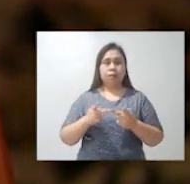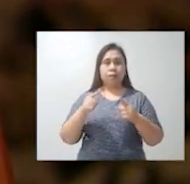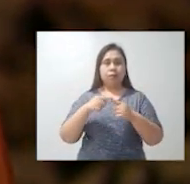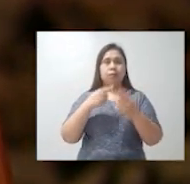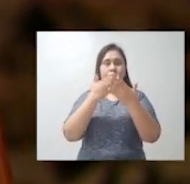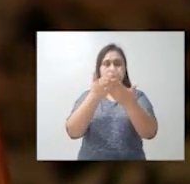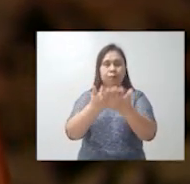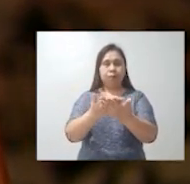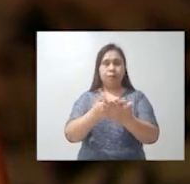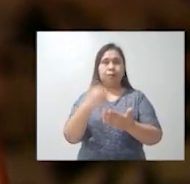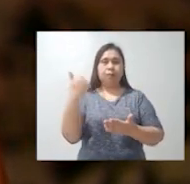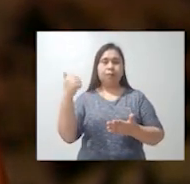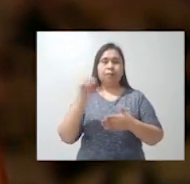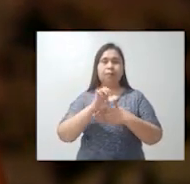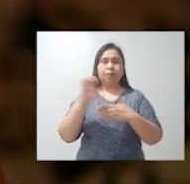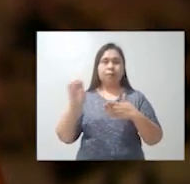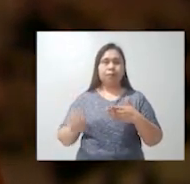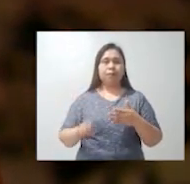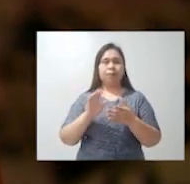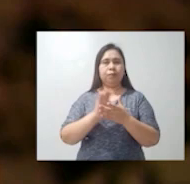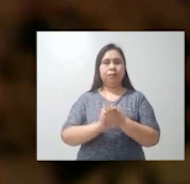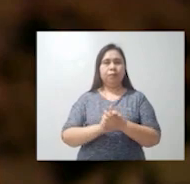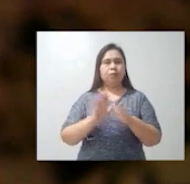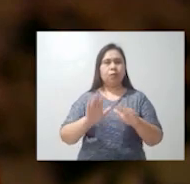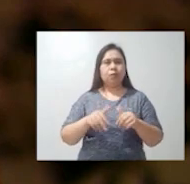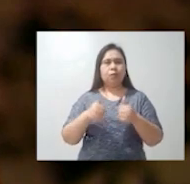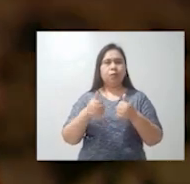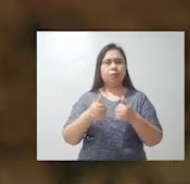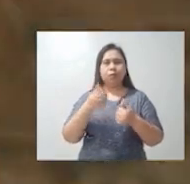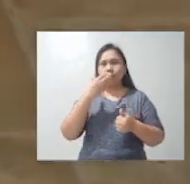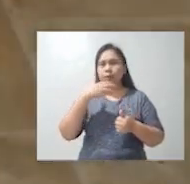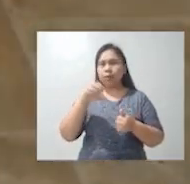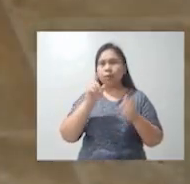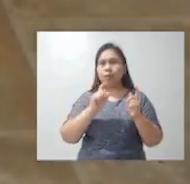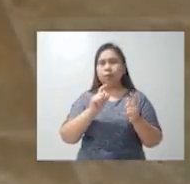rod. So how does heat travel from one end of the rod to the other?